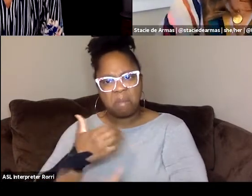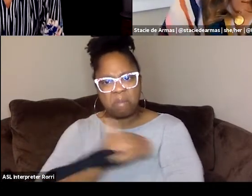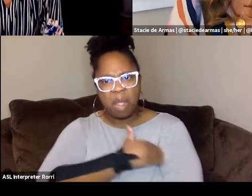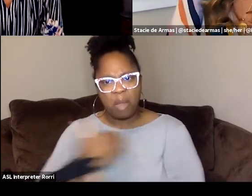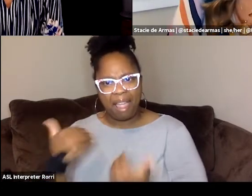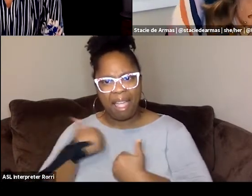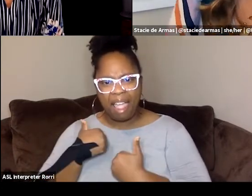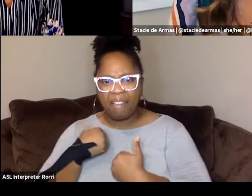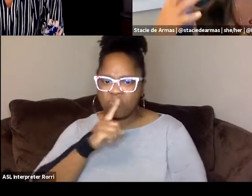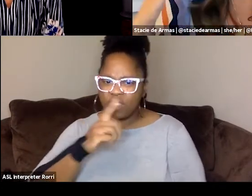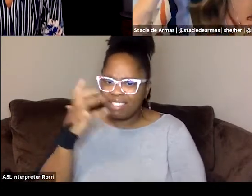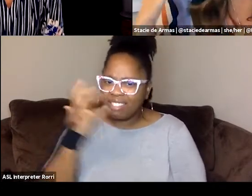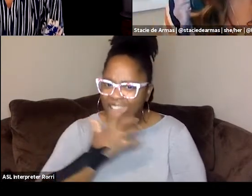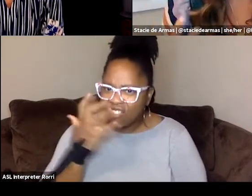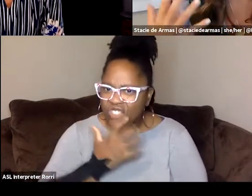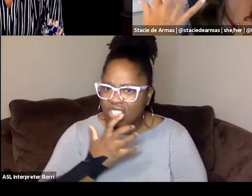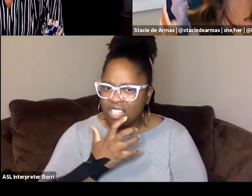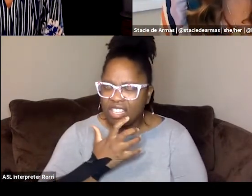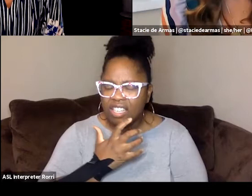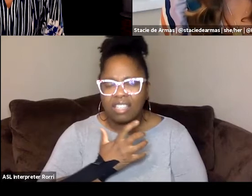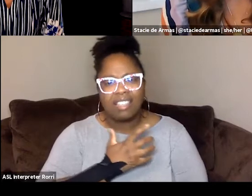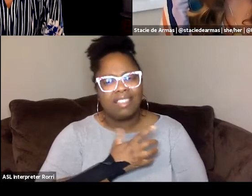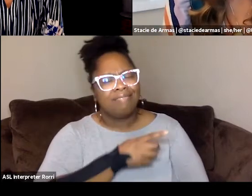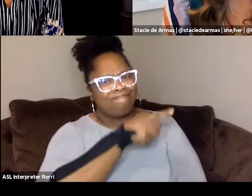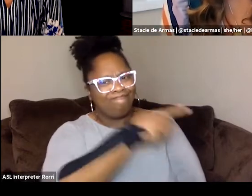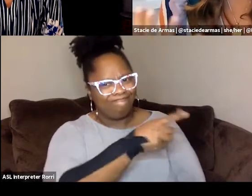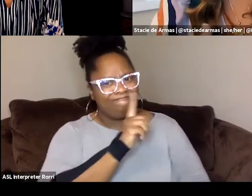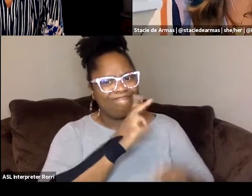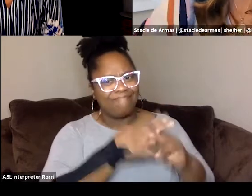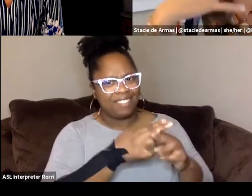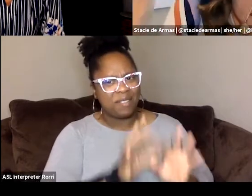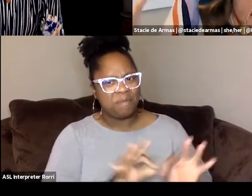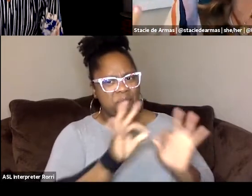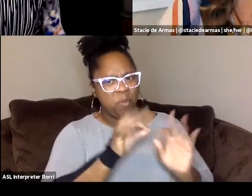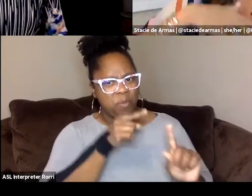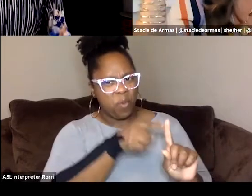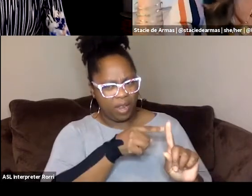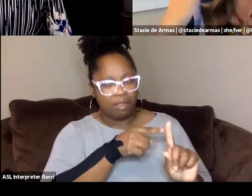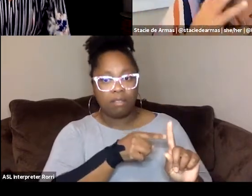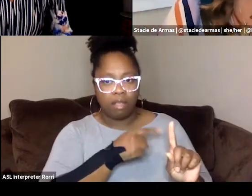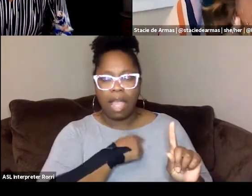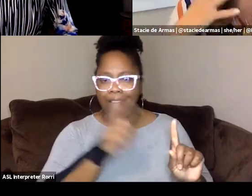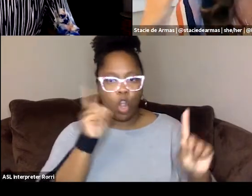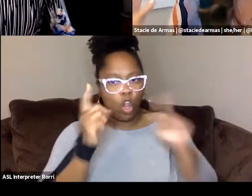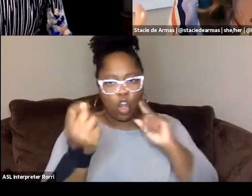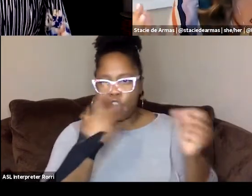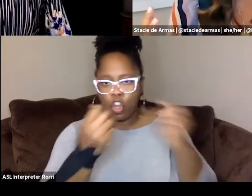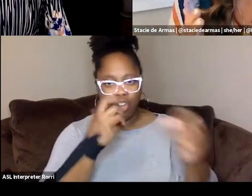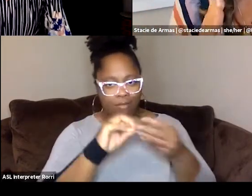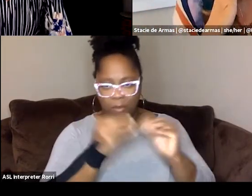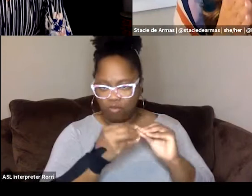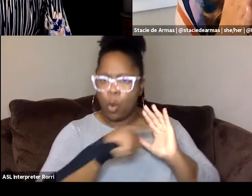still exists. And you have brought up such an important point, and it's actually, so I shared a bunch of numbers, right? This is what representation looks like. There are